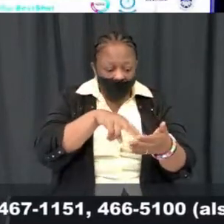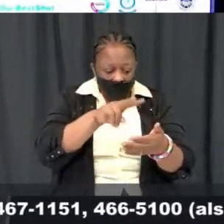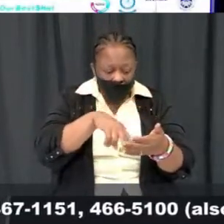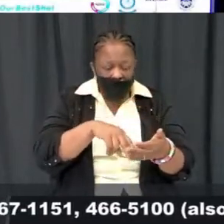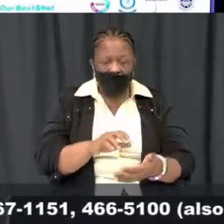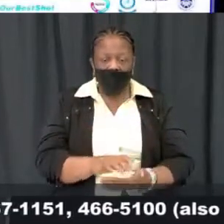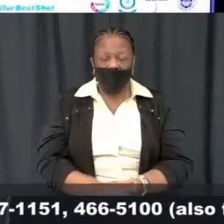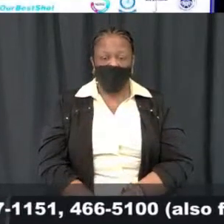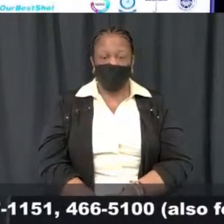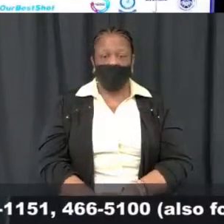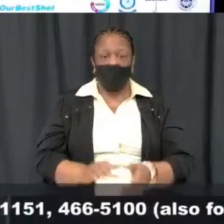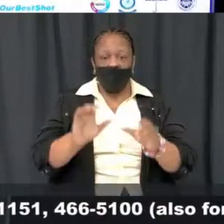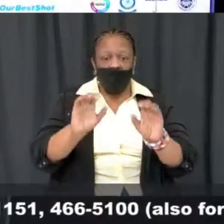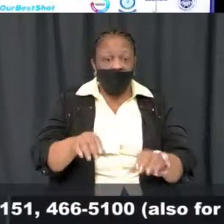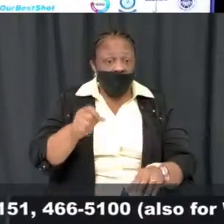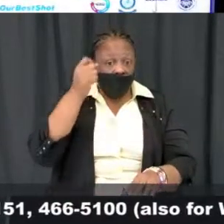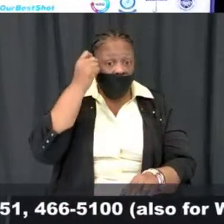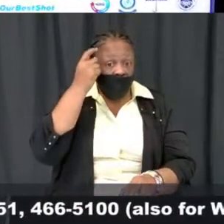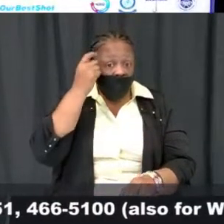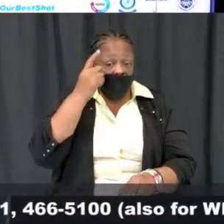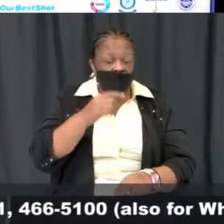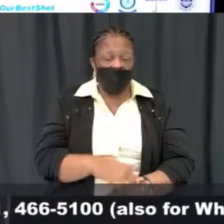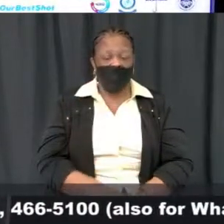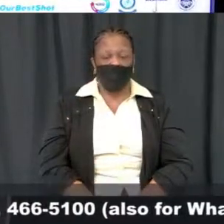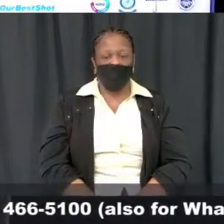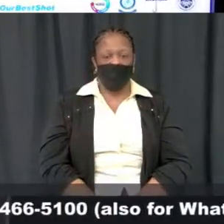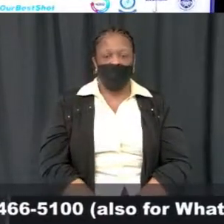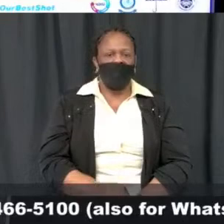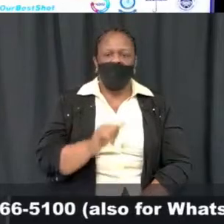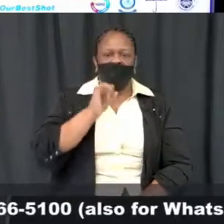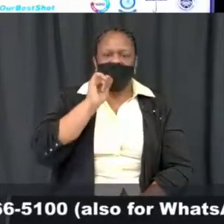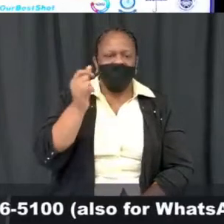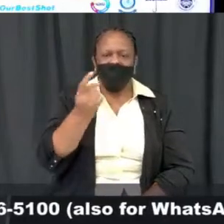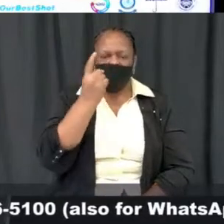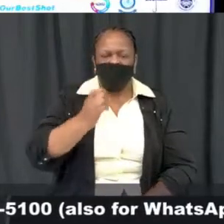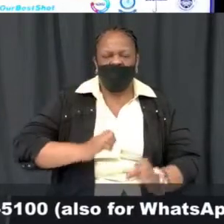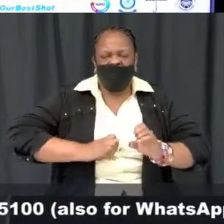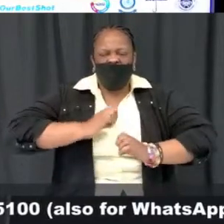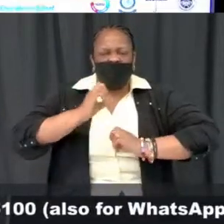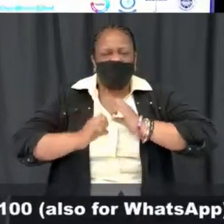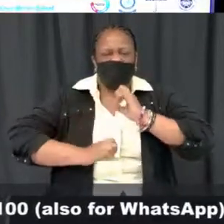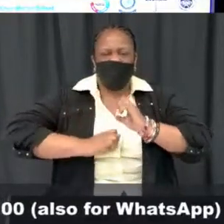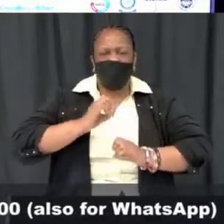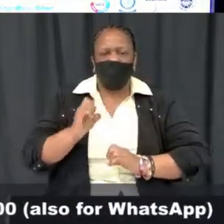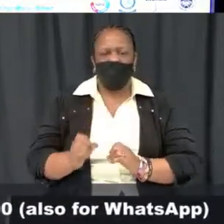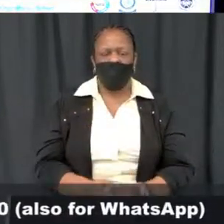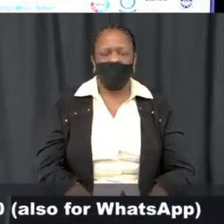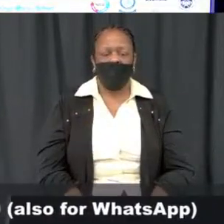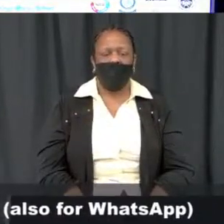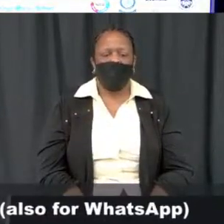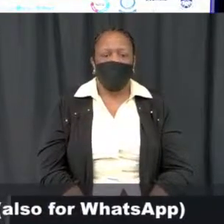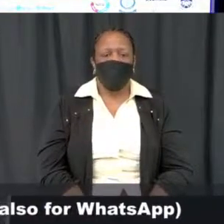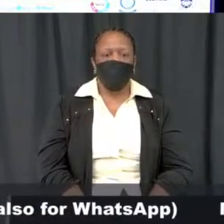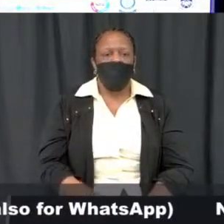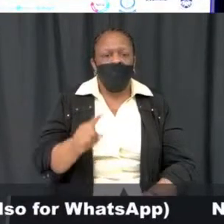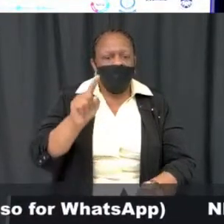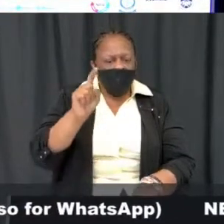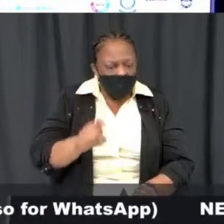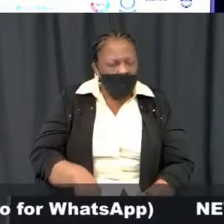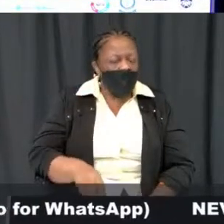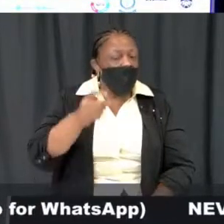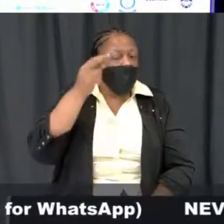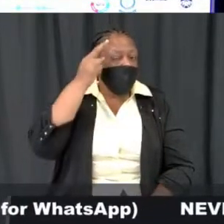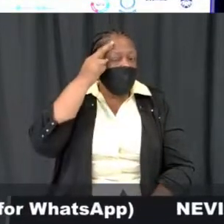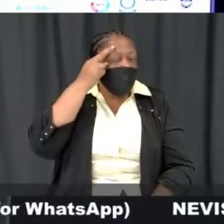It's not about emotion. Reason must be given the fairest play. And in a number of these